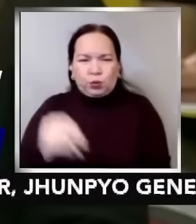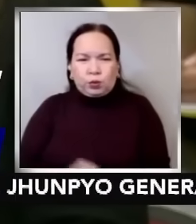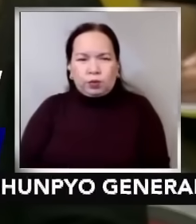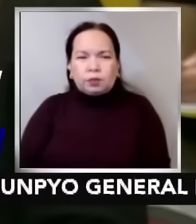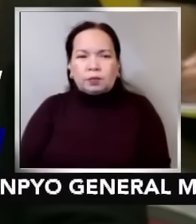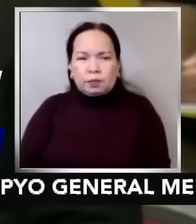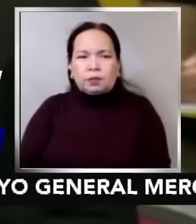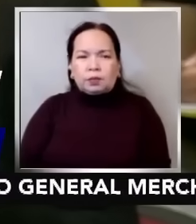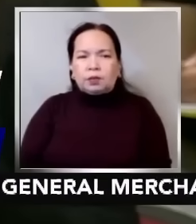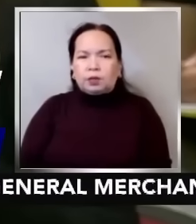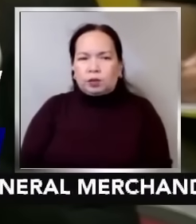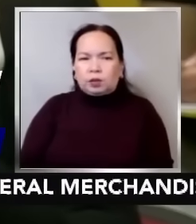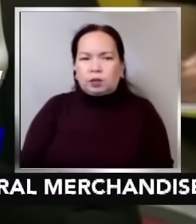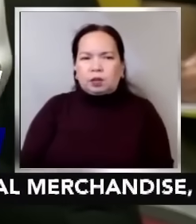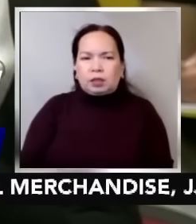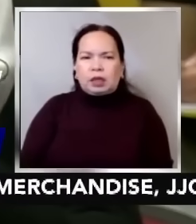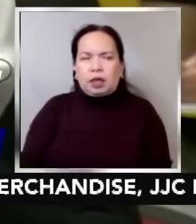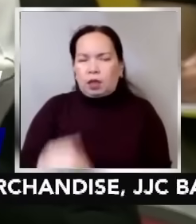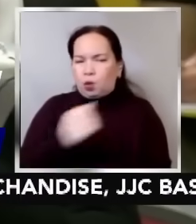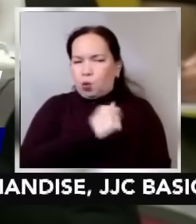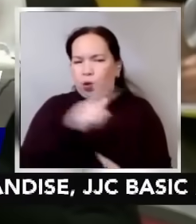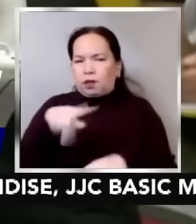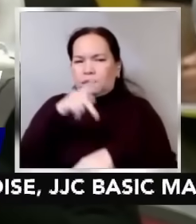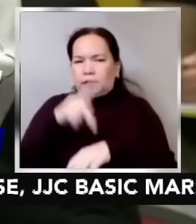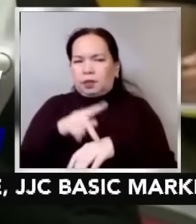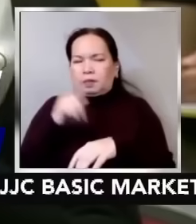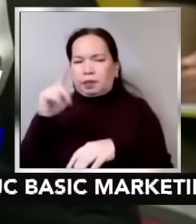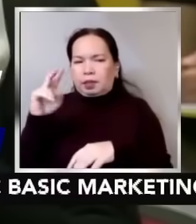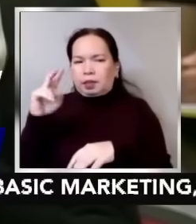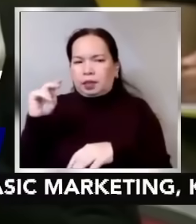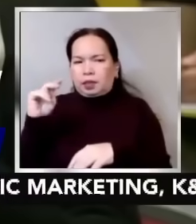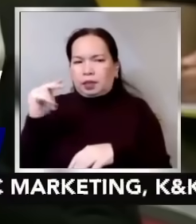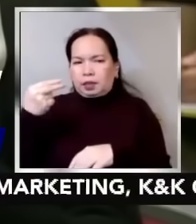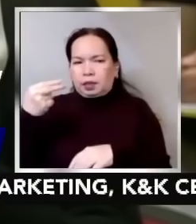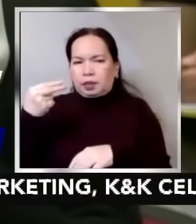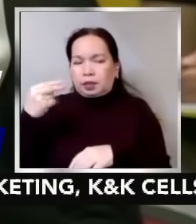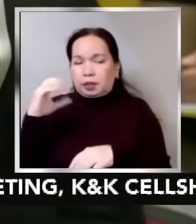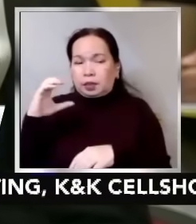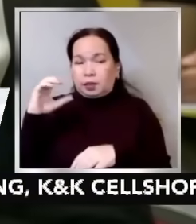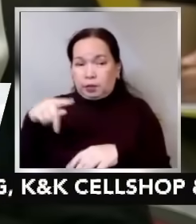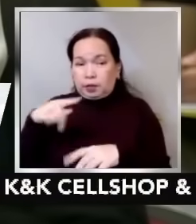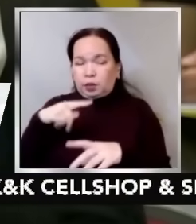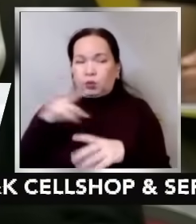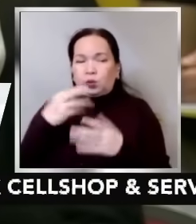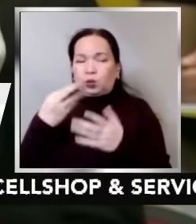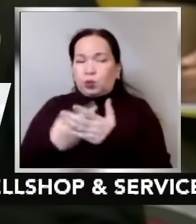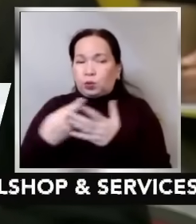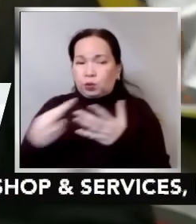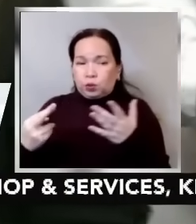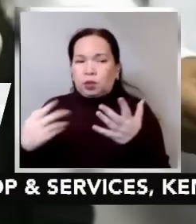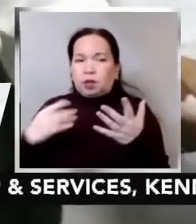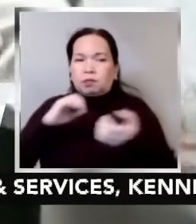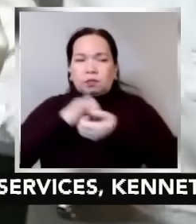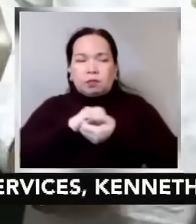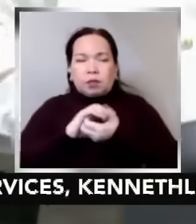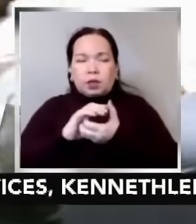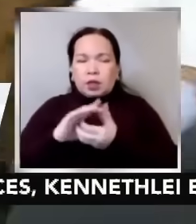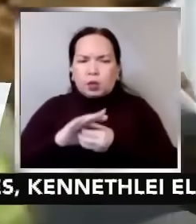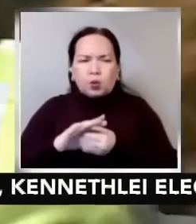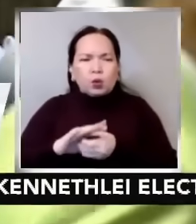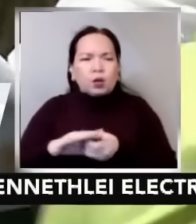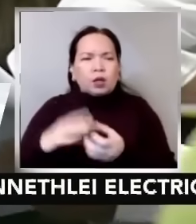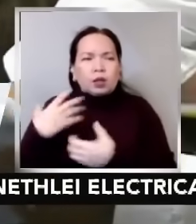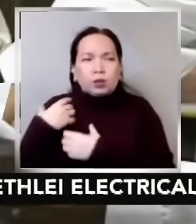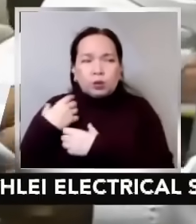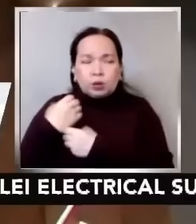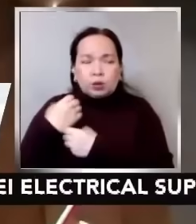agency, it utilizes available resources, network, and collaborate with trusted communicators and institutions in the public